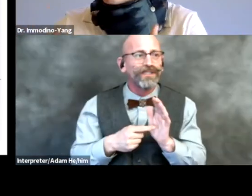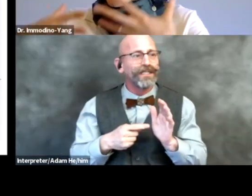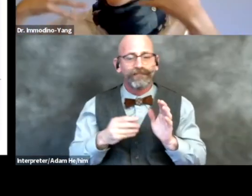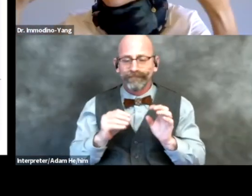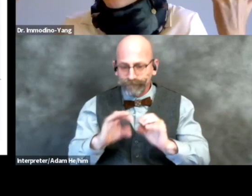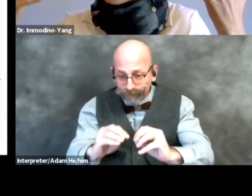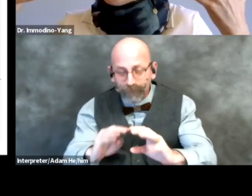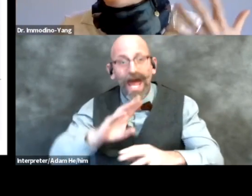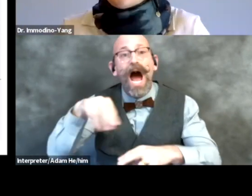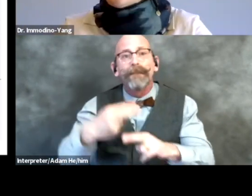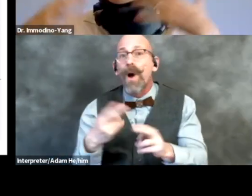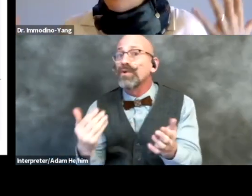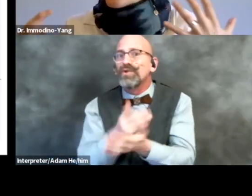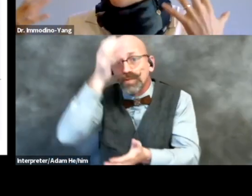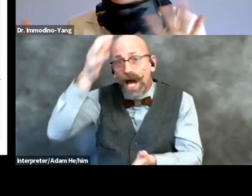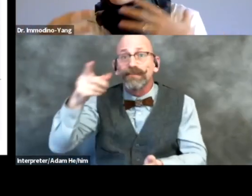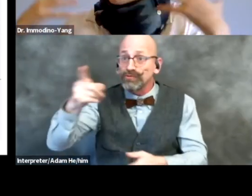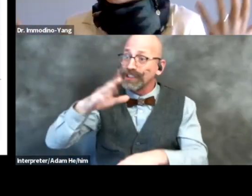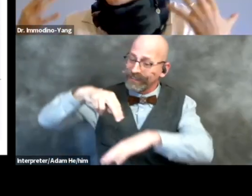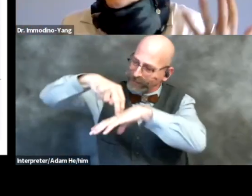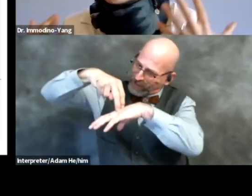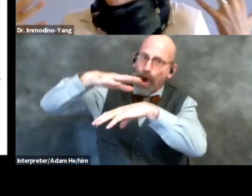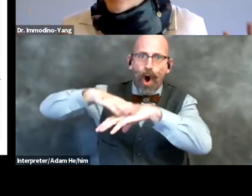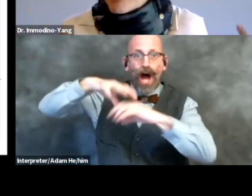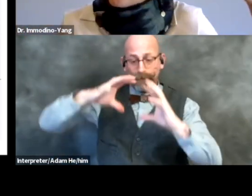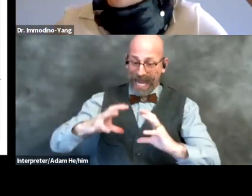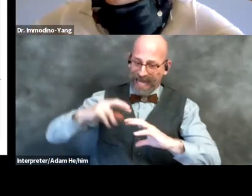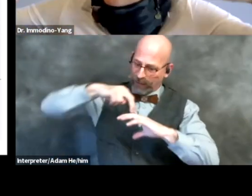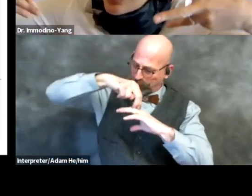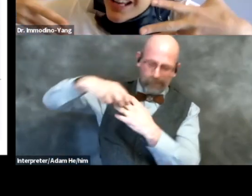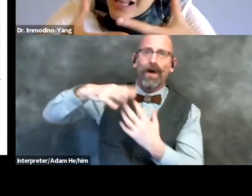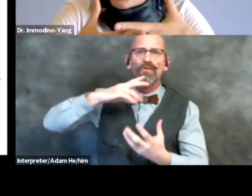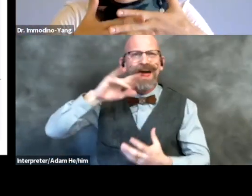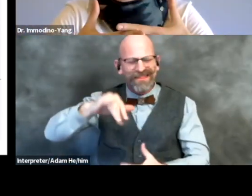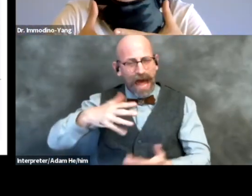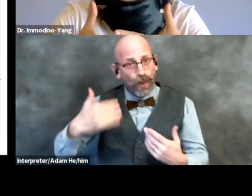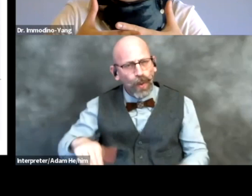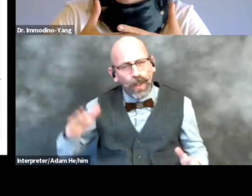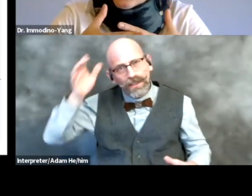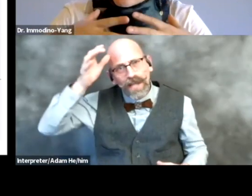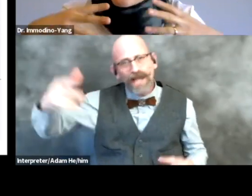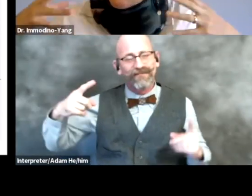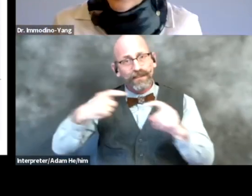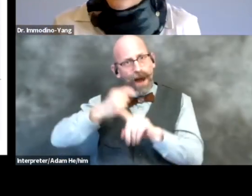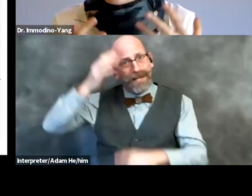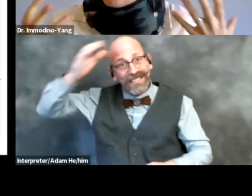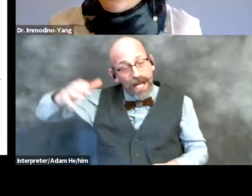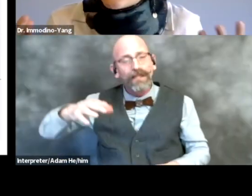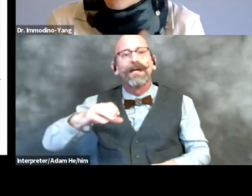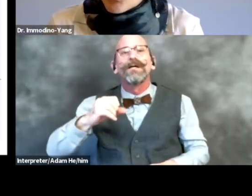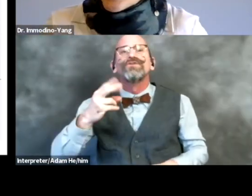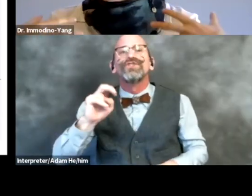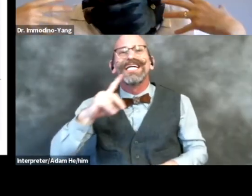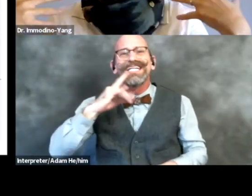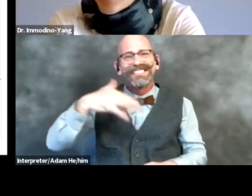on, which are very difficult to really cognitively appreciate. And she's integrating those two together as a